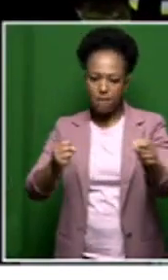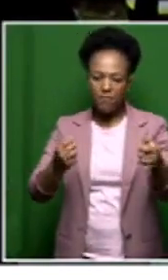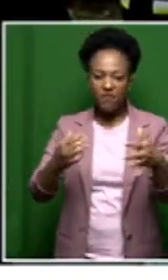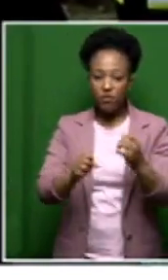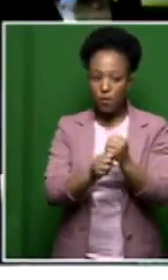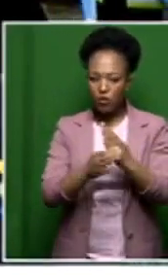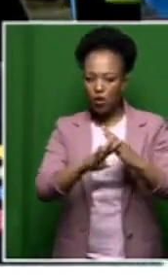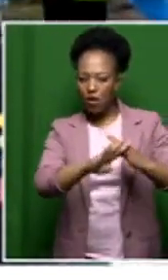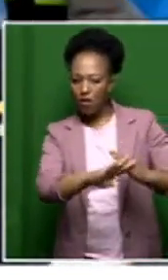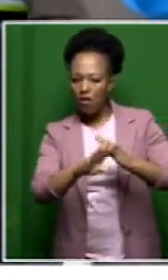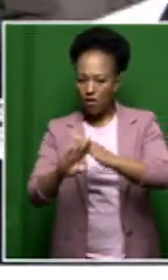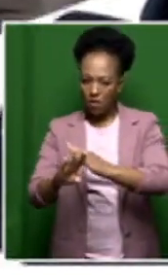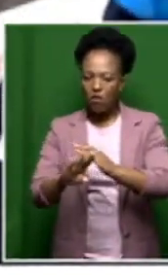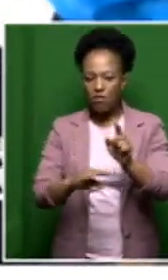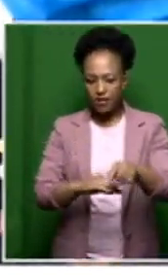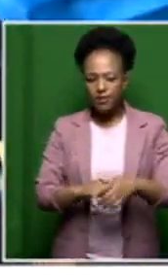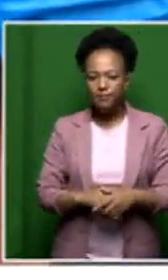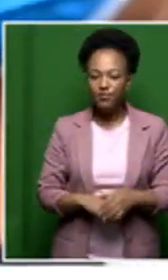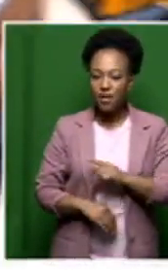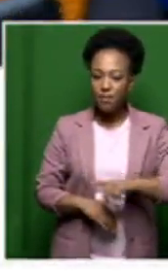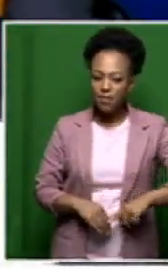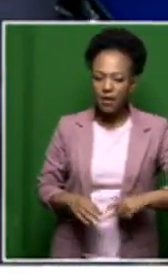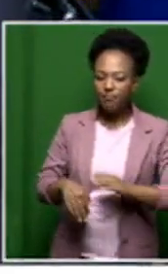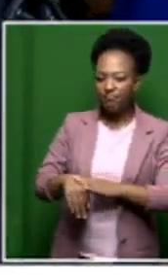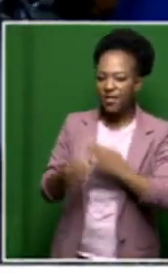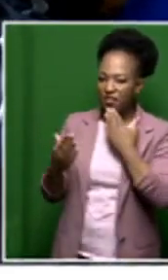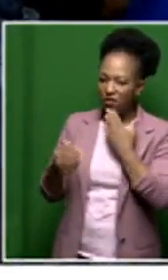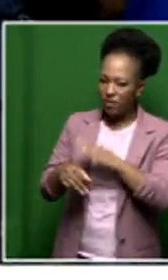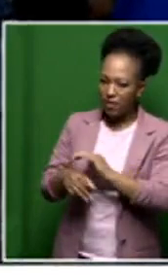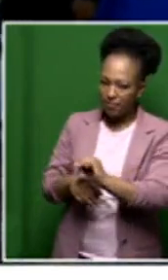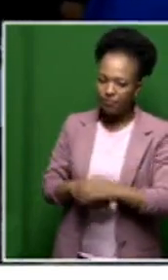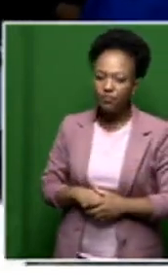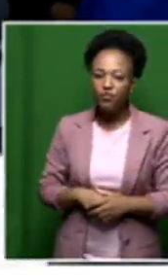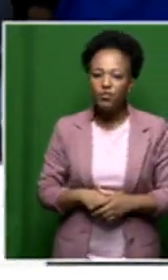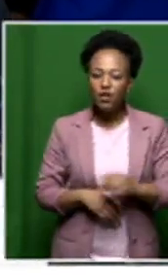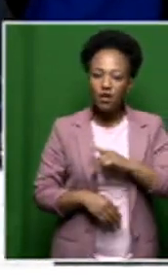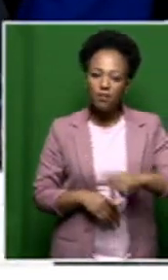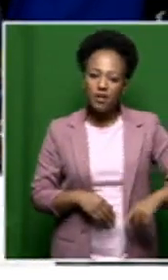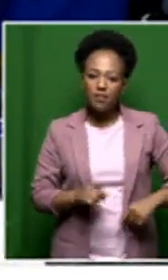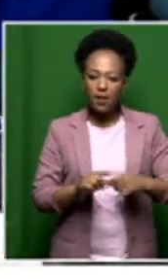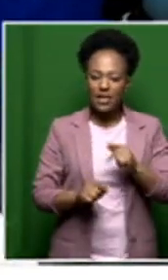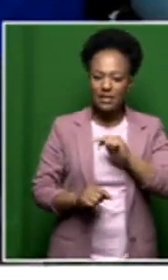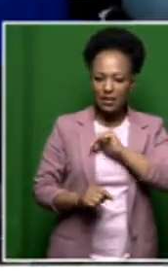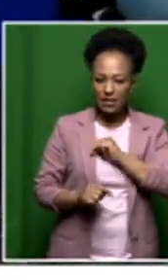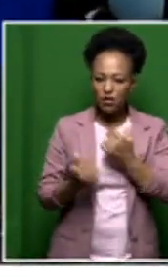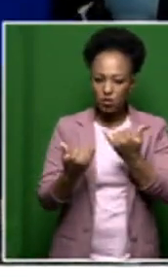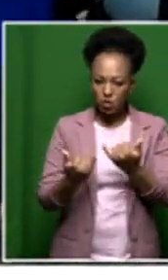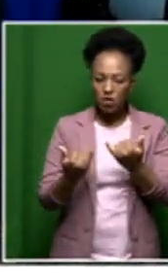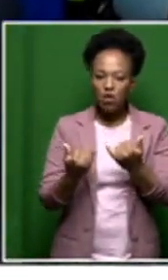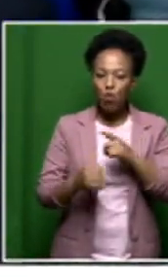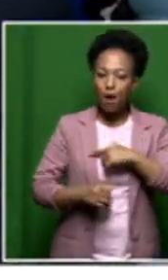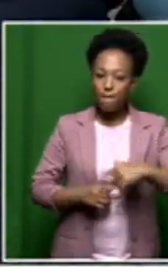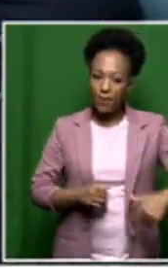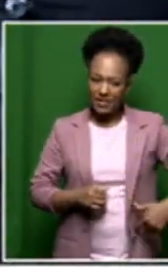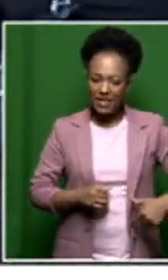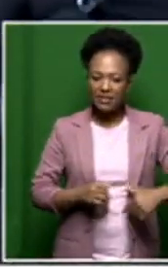not recur. All right. Premier, thank you so much for your time. The Premier there of KwaZulu-Natal, of course, he's going to be meeting with the